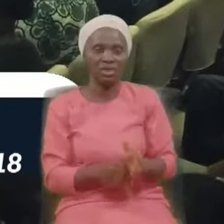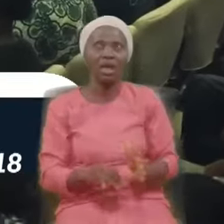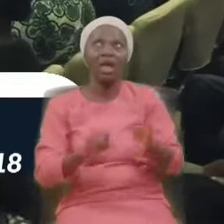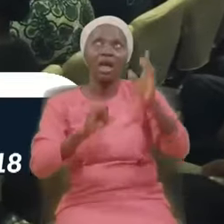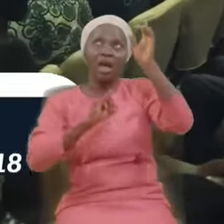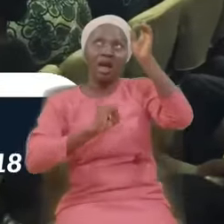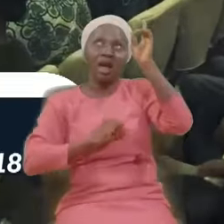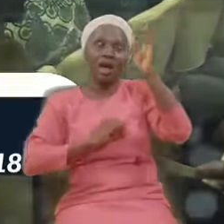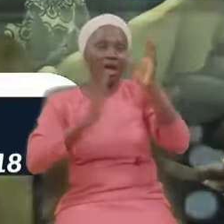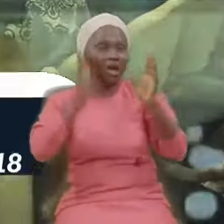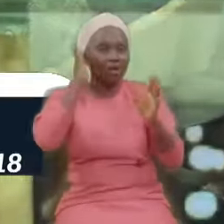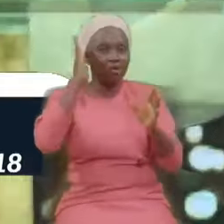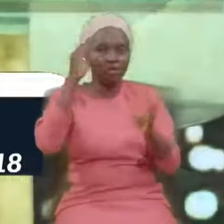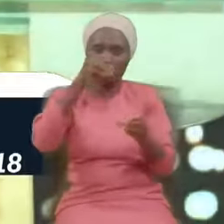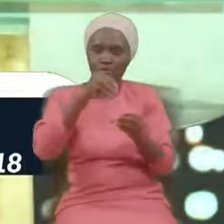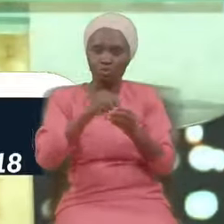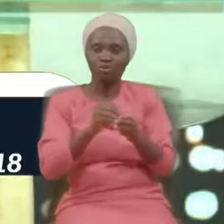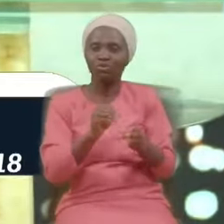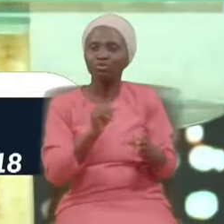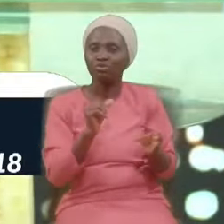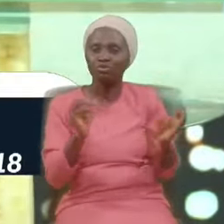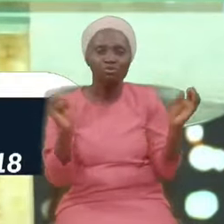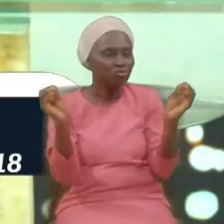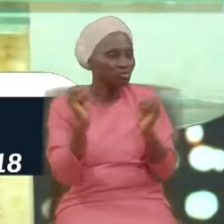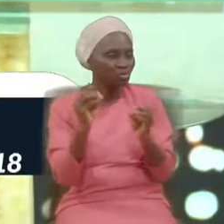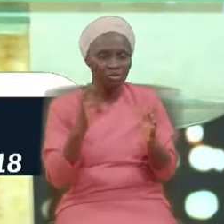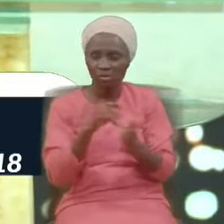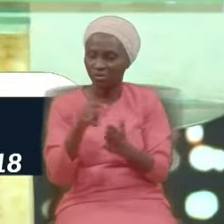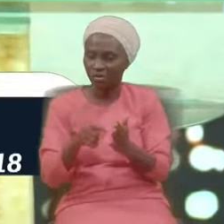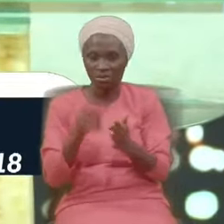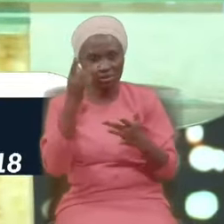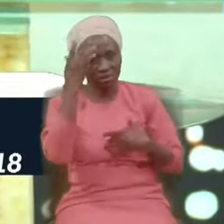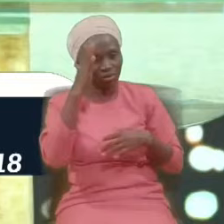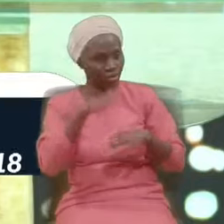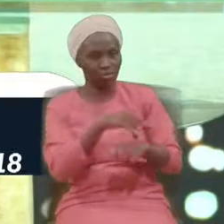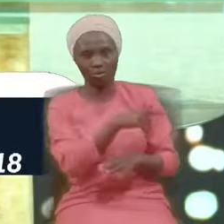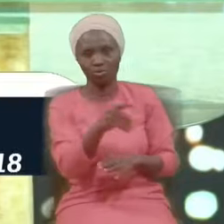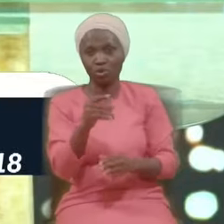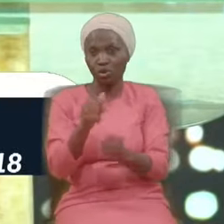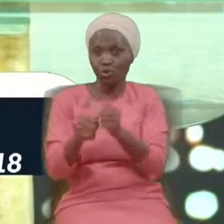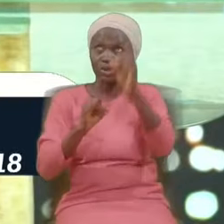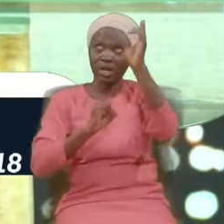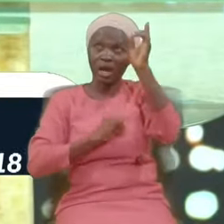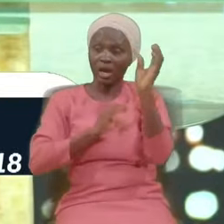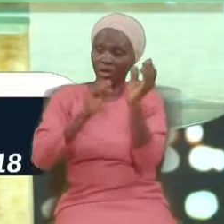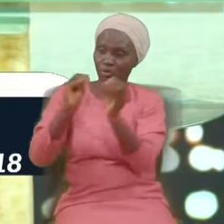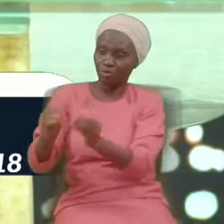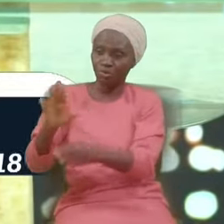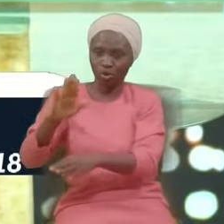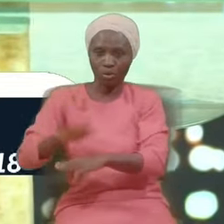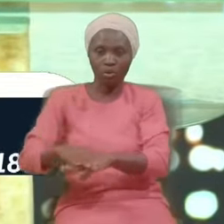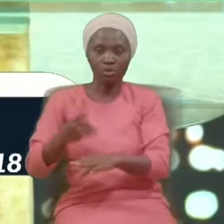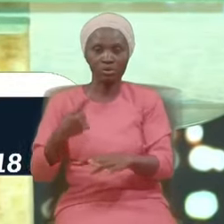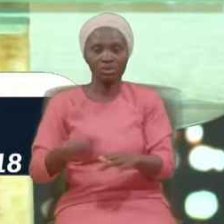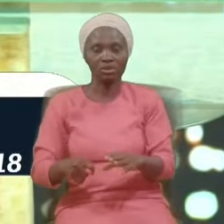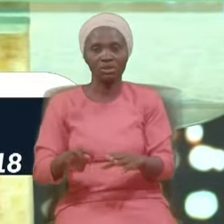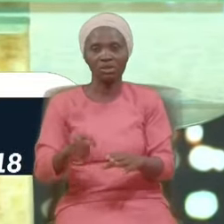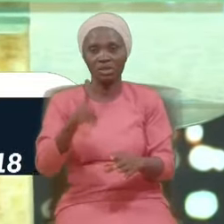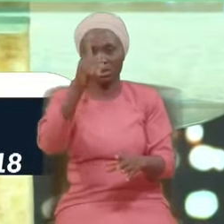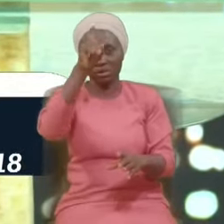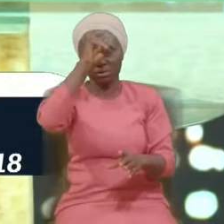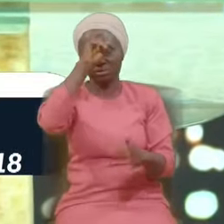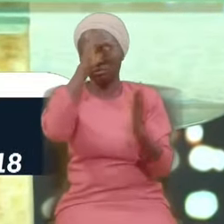diseases upon thee, which are brought upon the Egyptians. Every form of sickness you